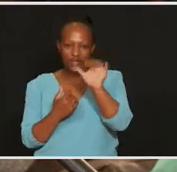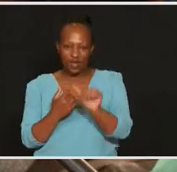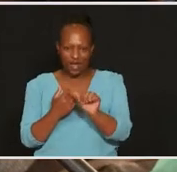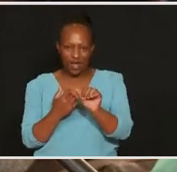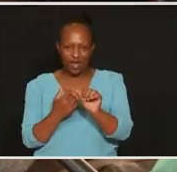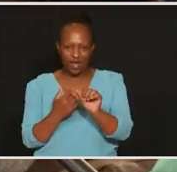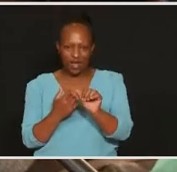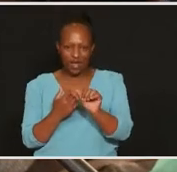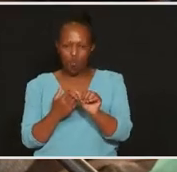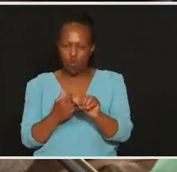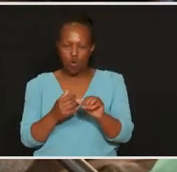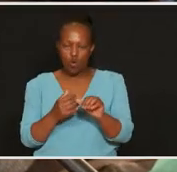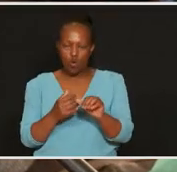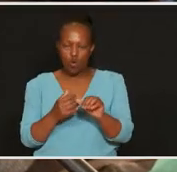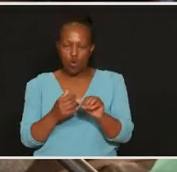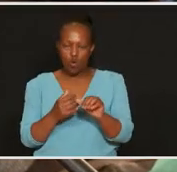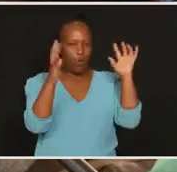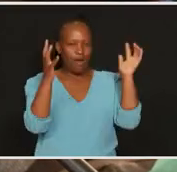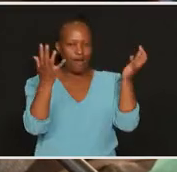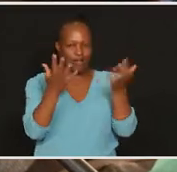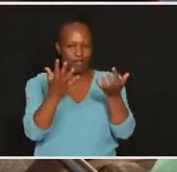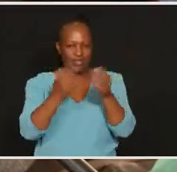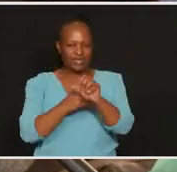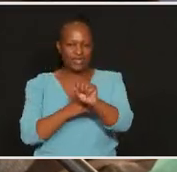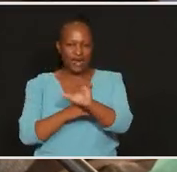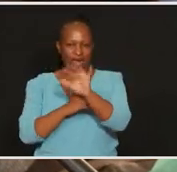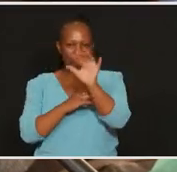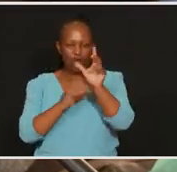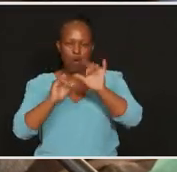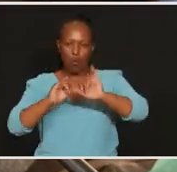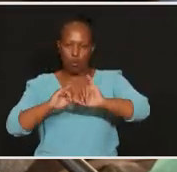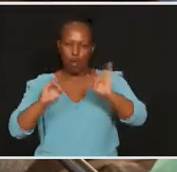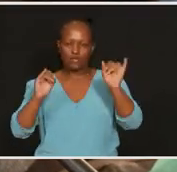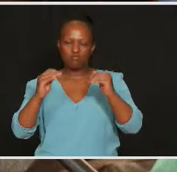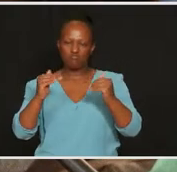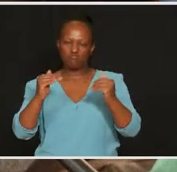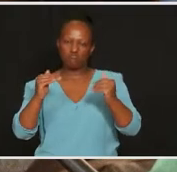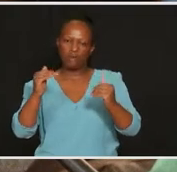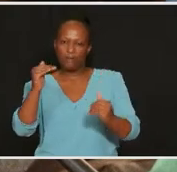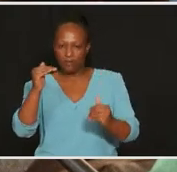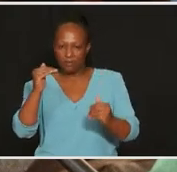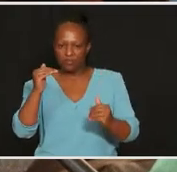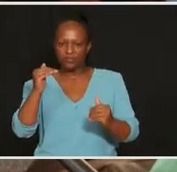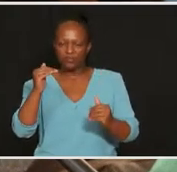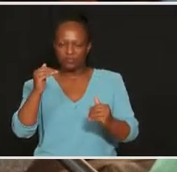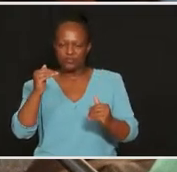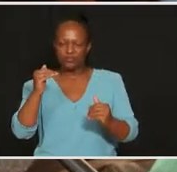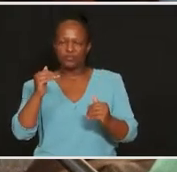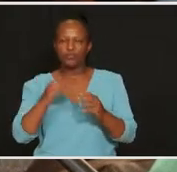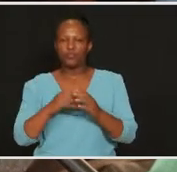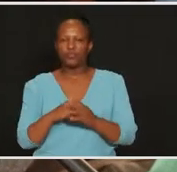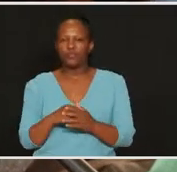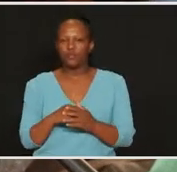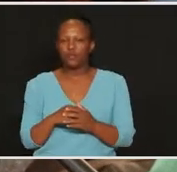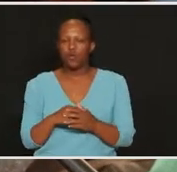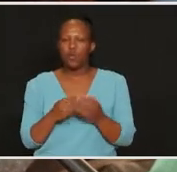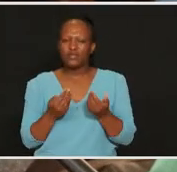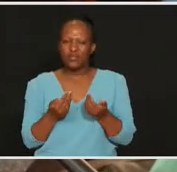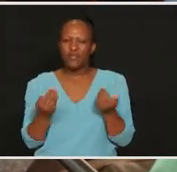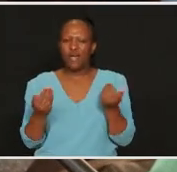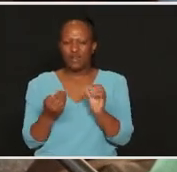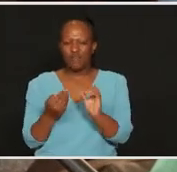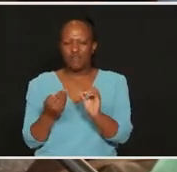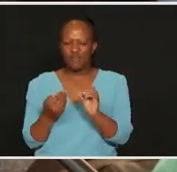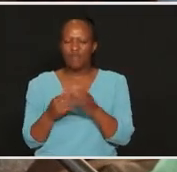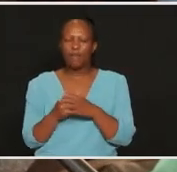in the world and according to my knowledge chair what government seeks to do